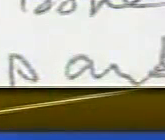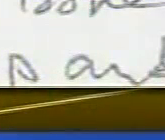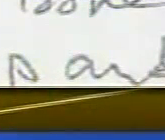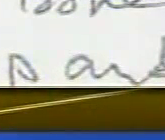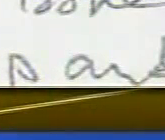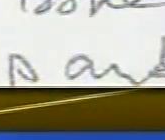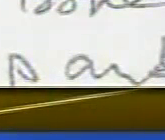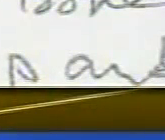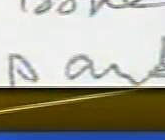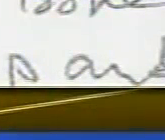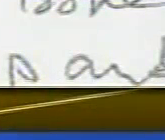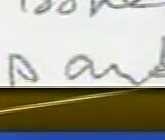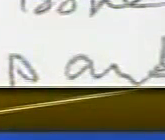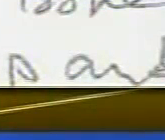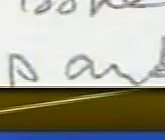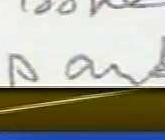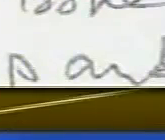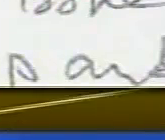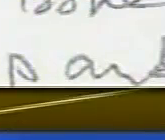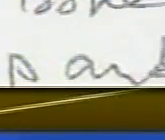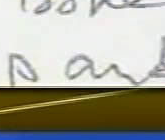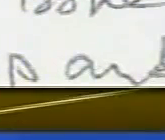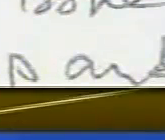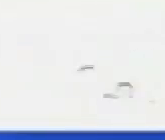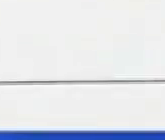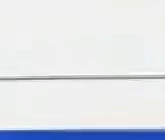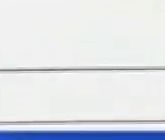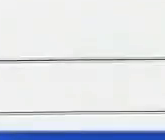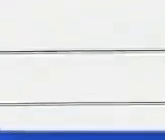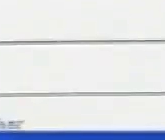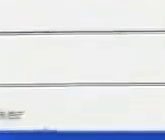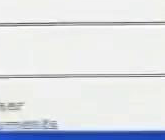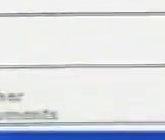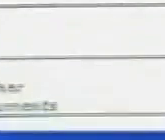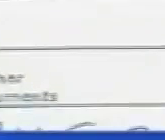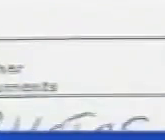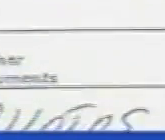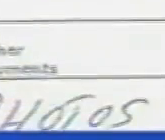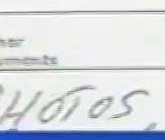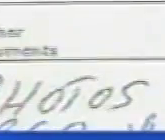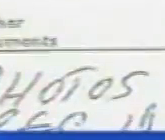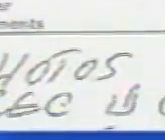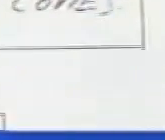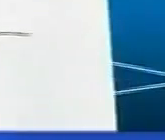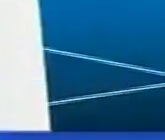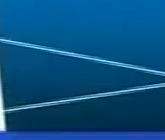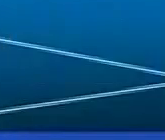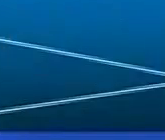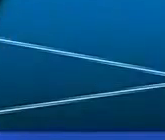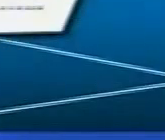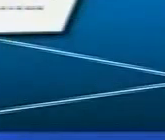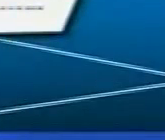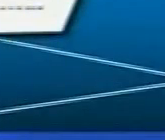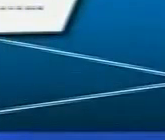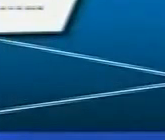which the identity theft was formalized. William Kabogo maintains the Kabete Member of Parliament Ferdinand Ndungu Waititu